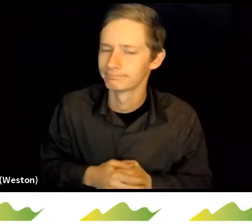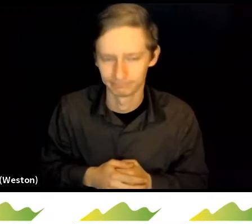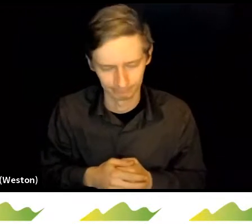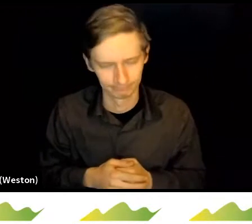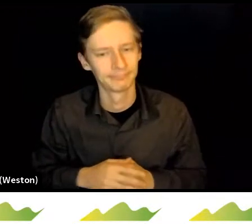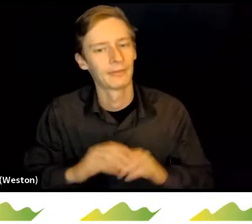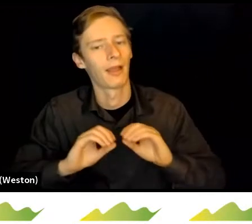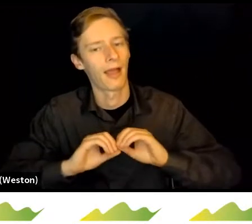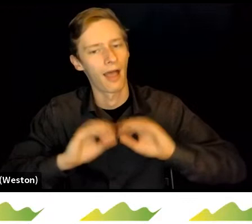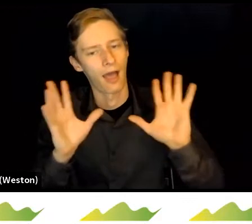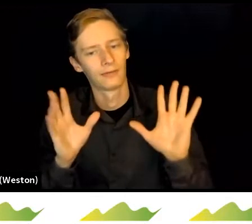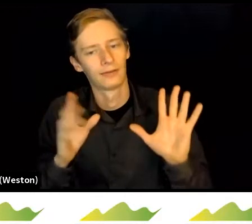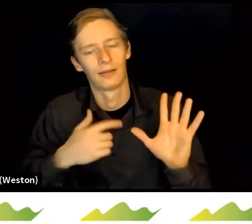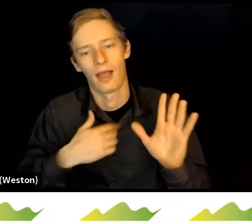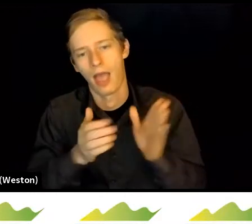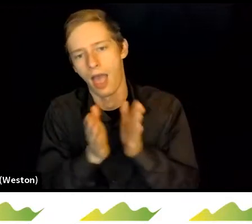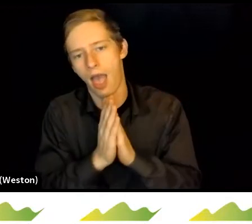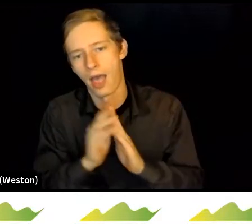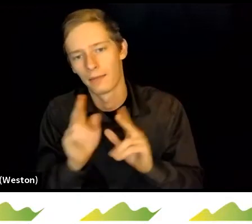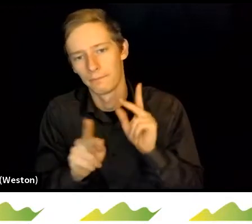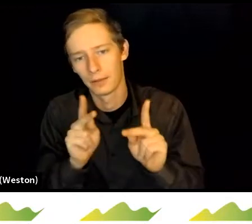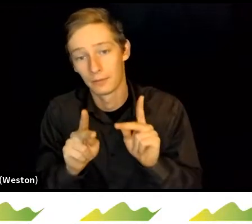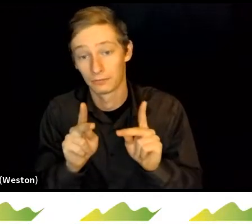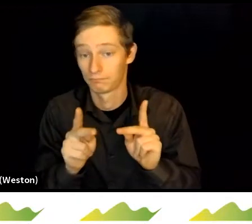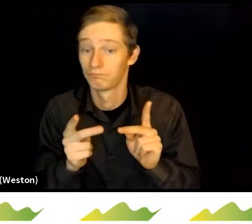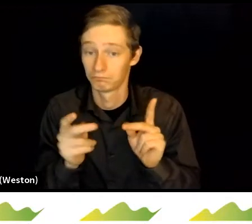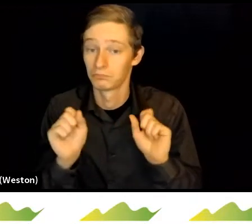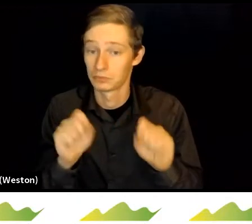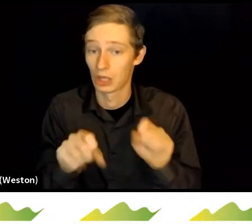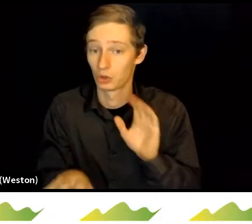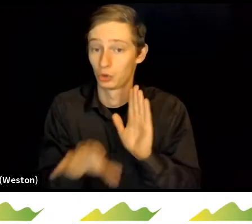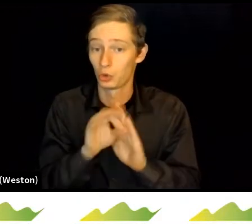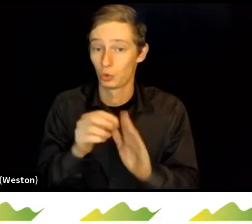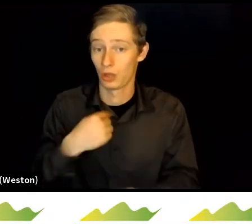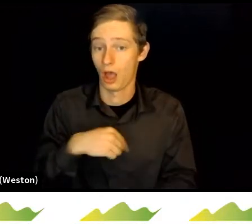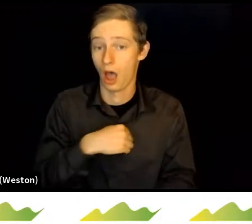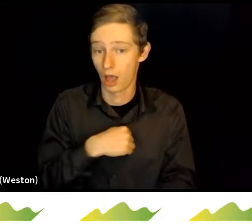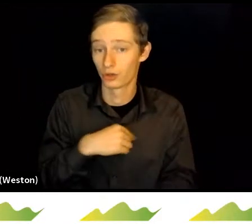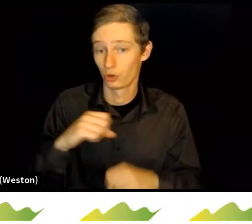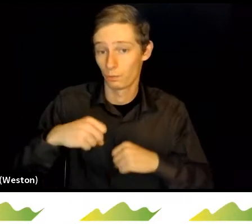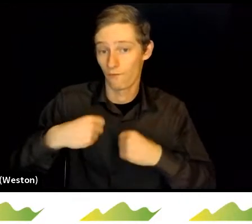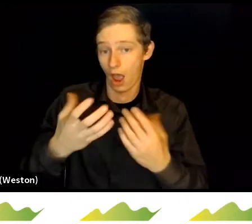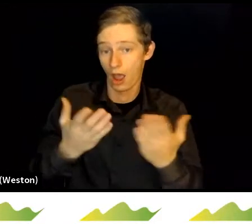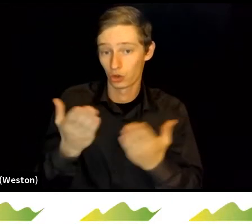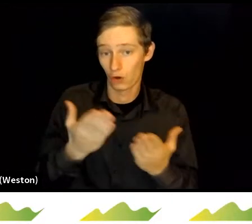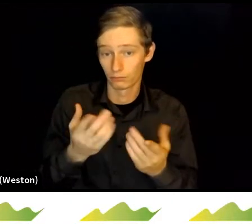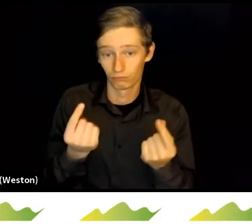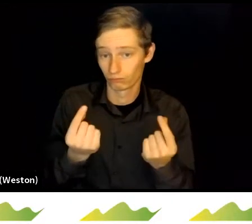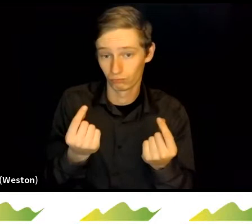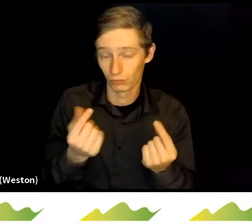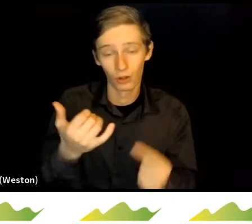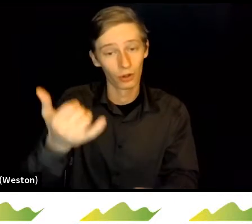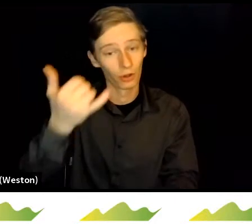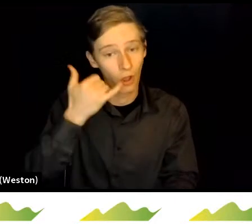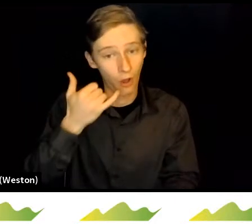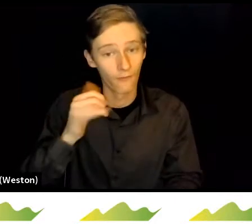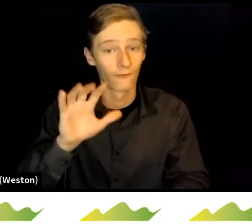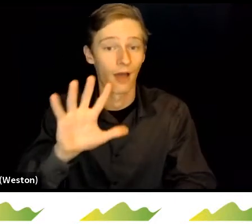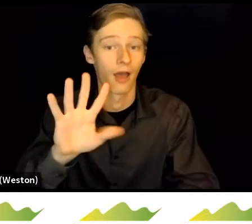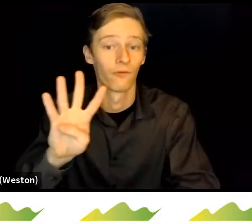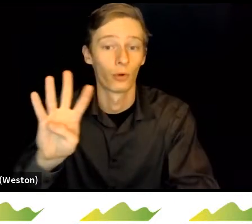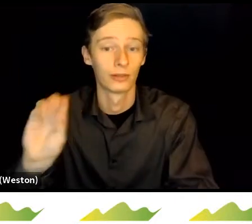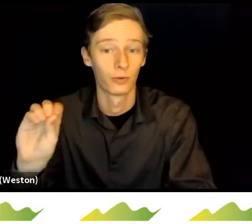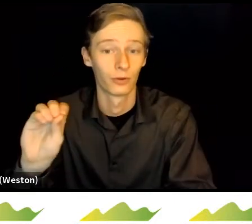would ask them if they want to choose us as a provider of those services, they can call our number, which is